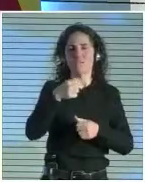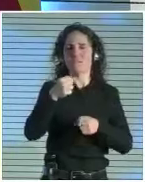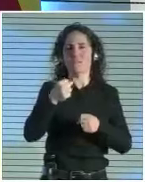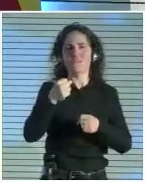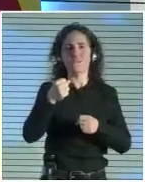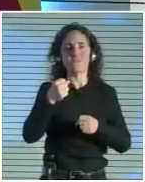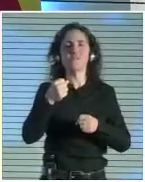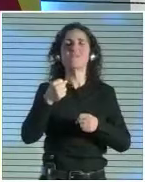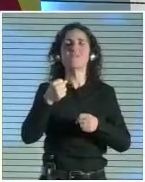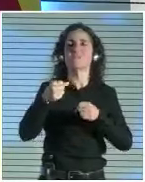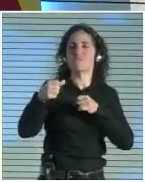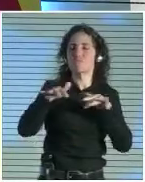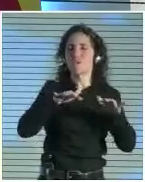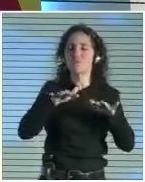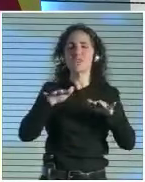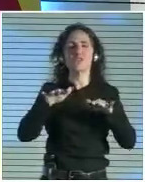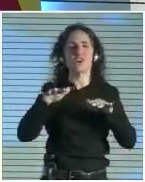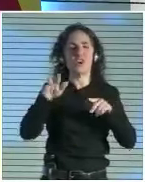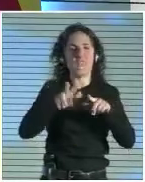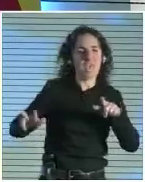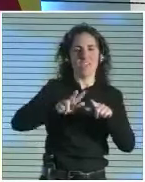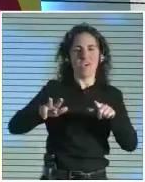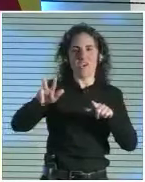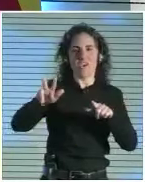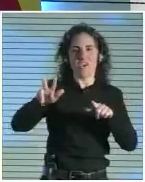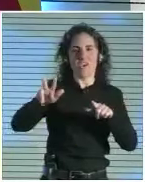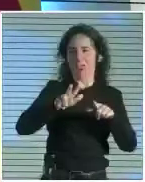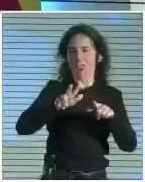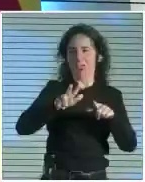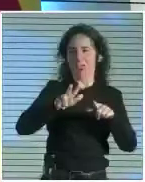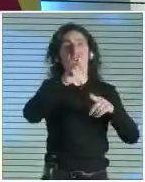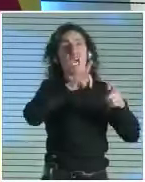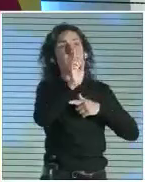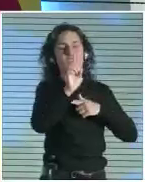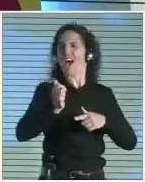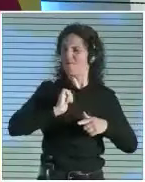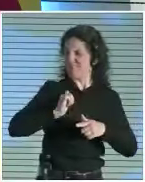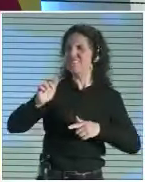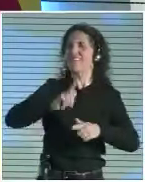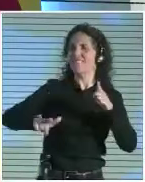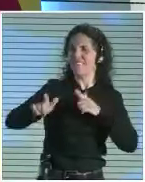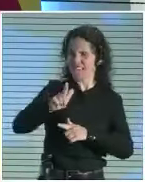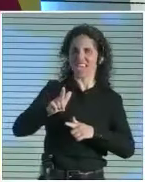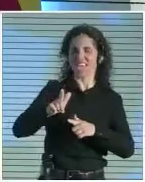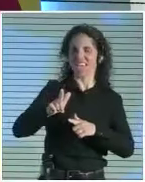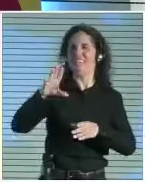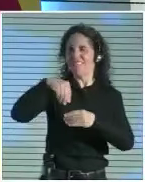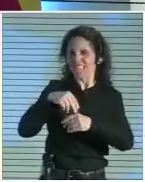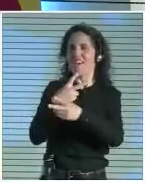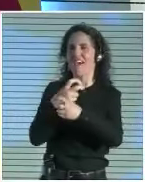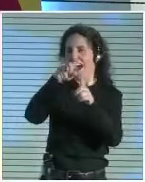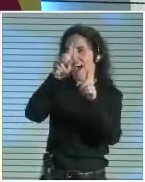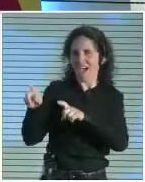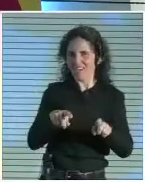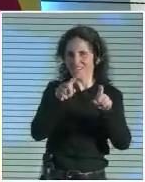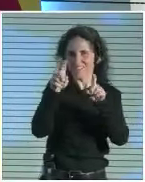from much farther away. And I asked you back then whether my impressions of Austria destination management were true,